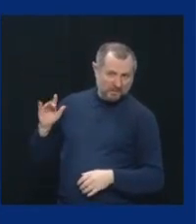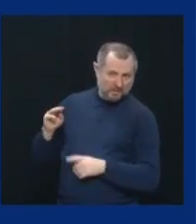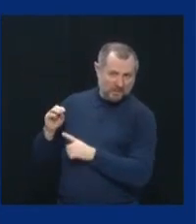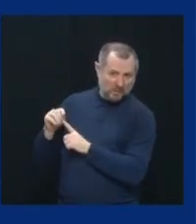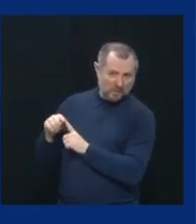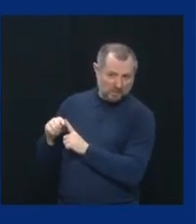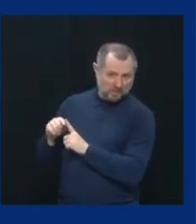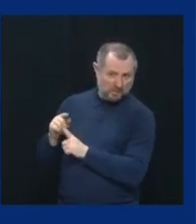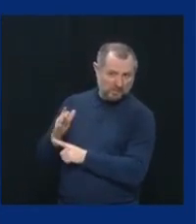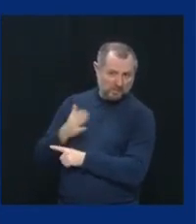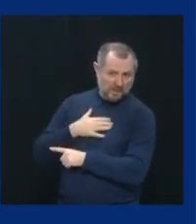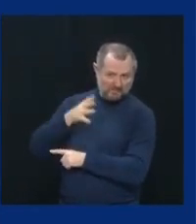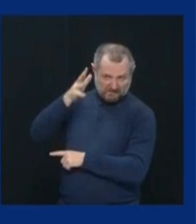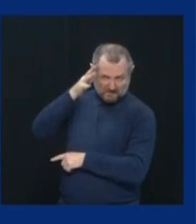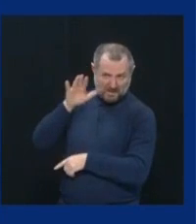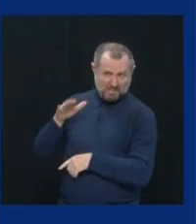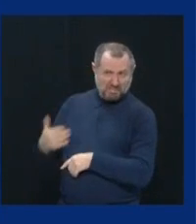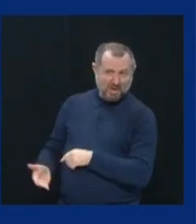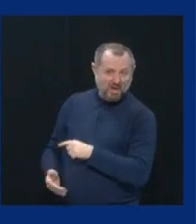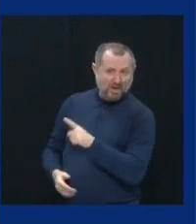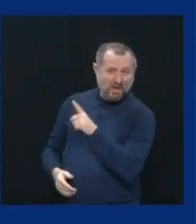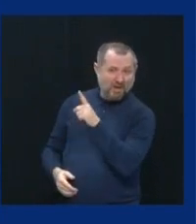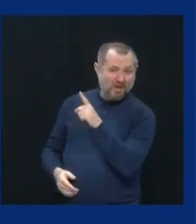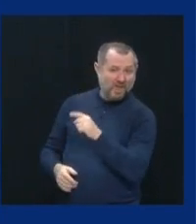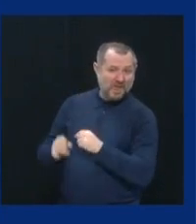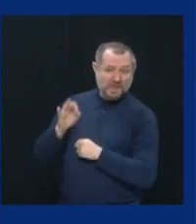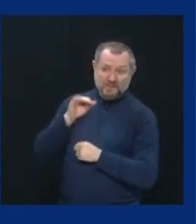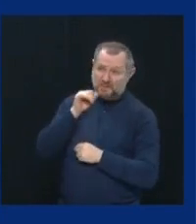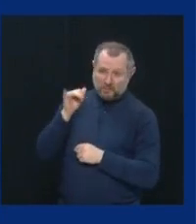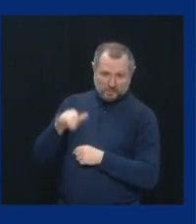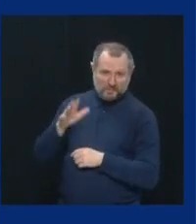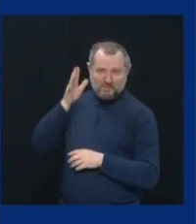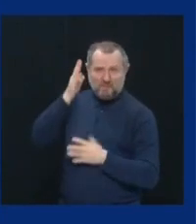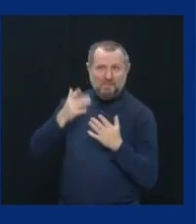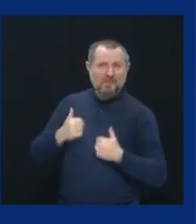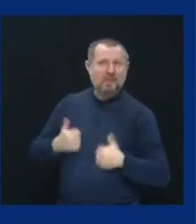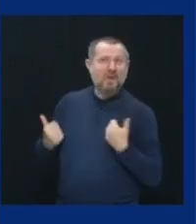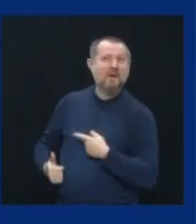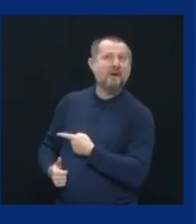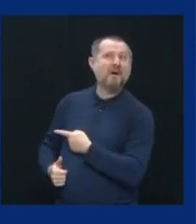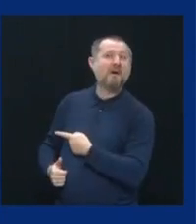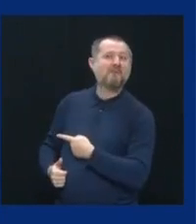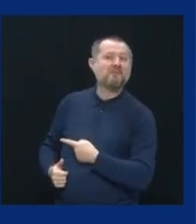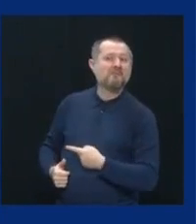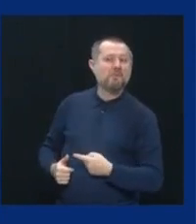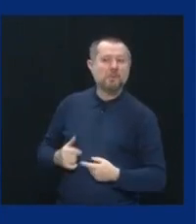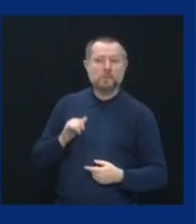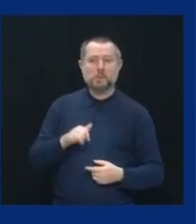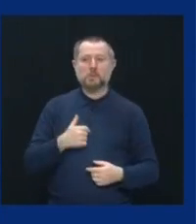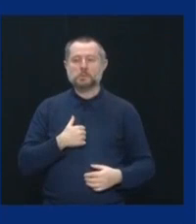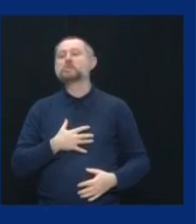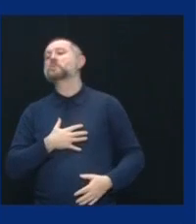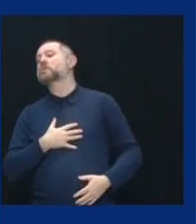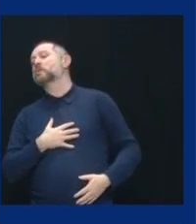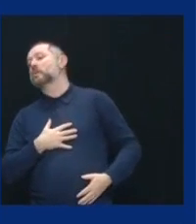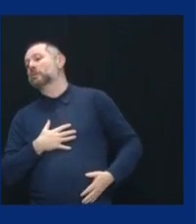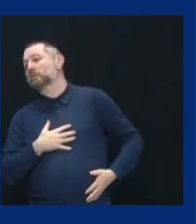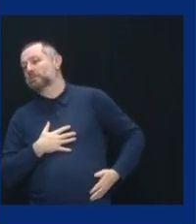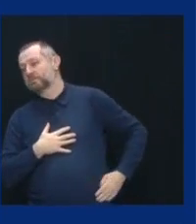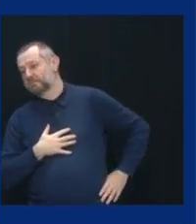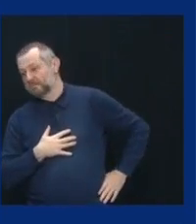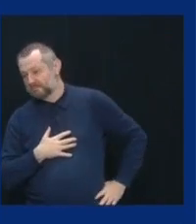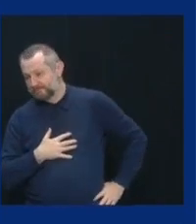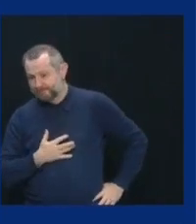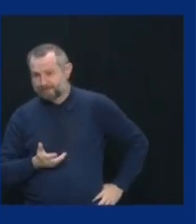my father died, that wouldn't have happened otherwise. Those are the people who